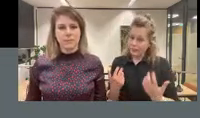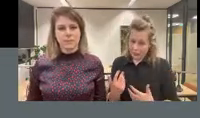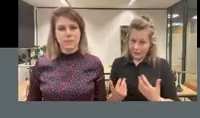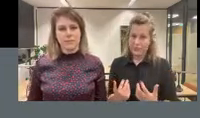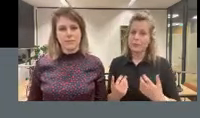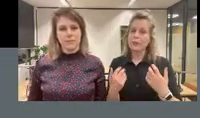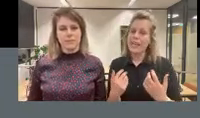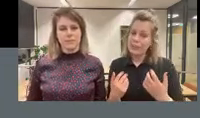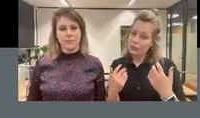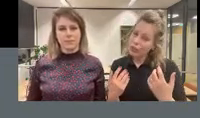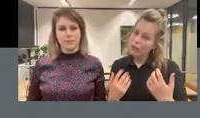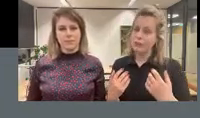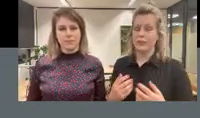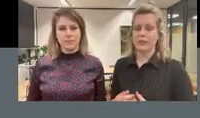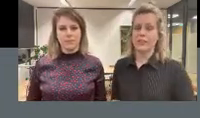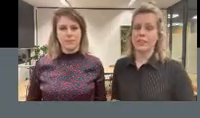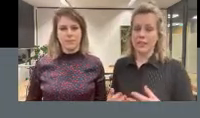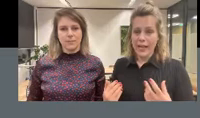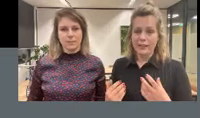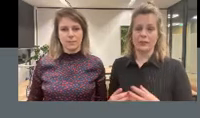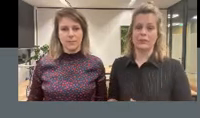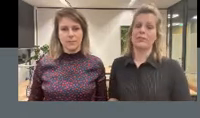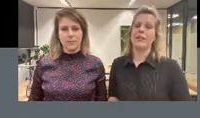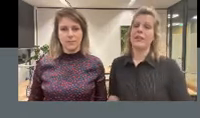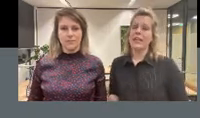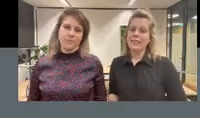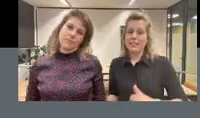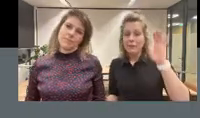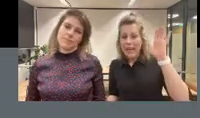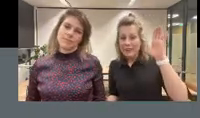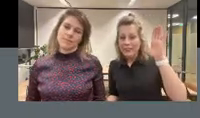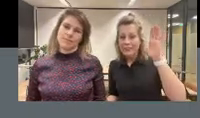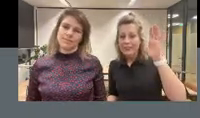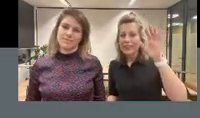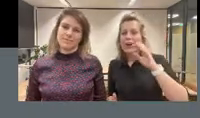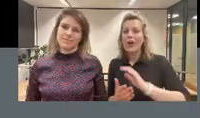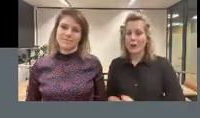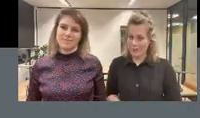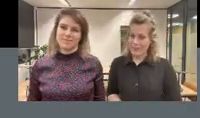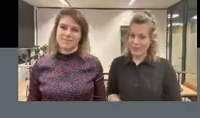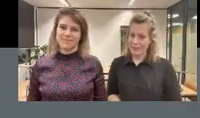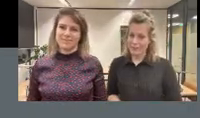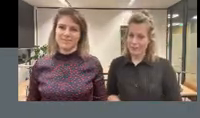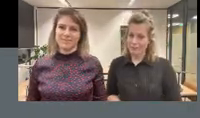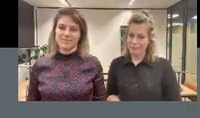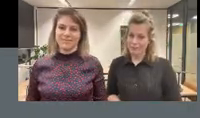the adolescent regains confidence in adults. Is it a fact or a